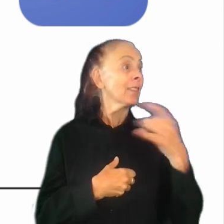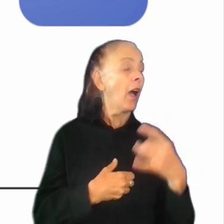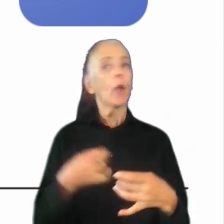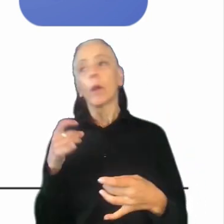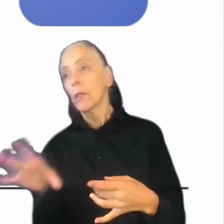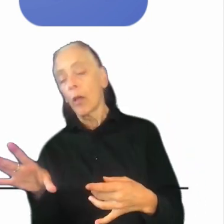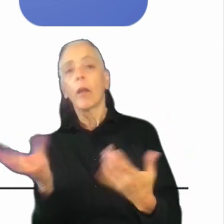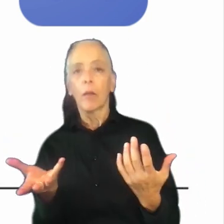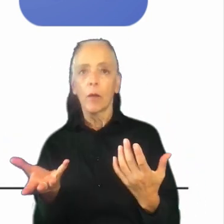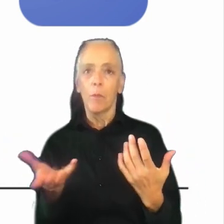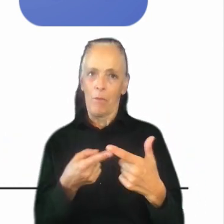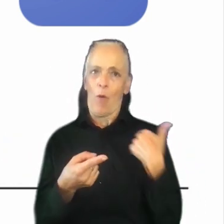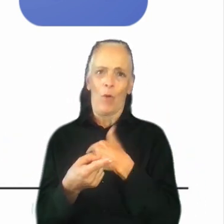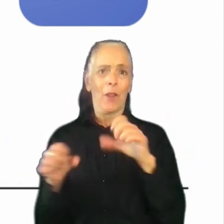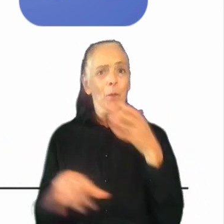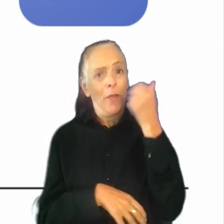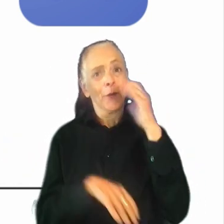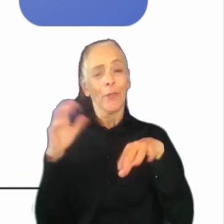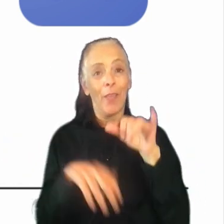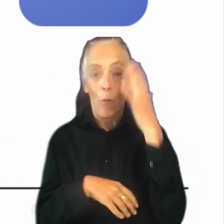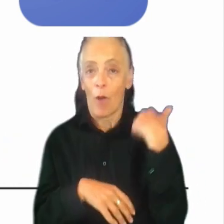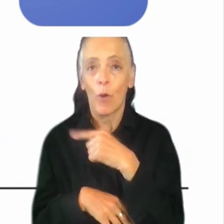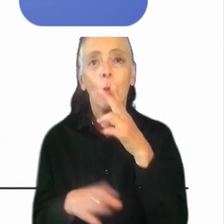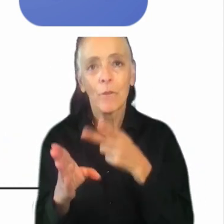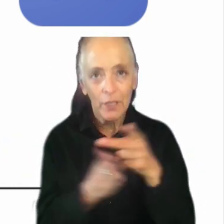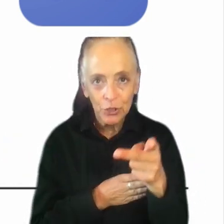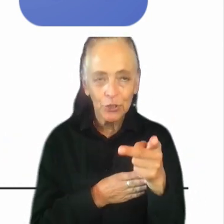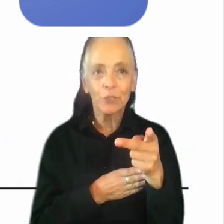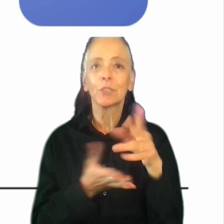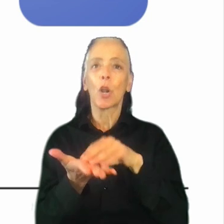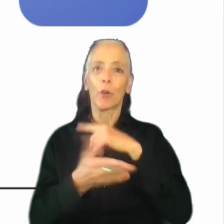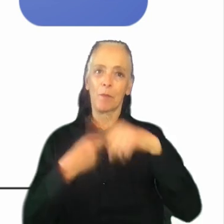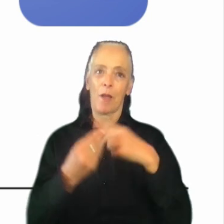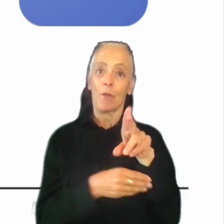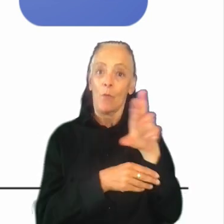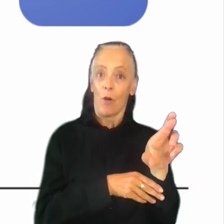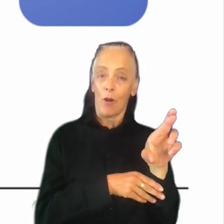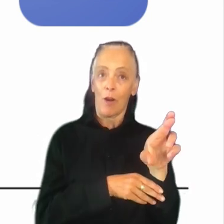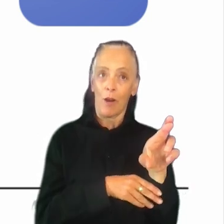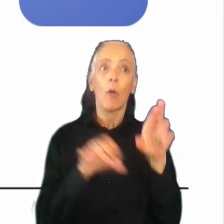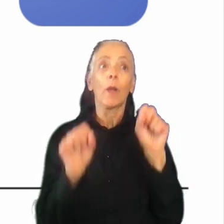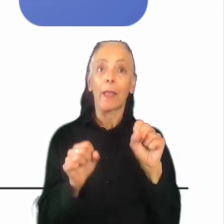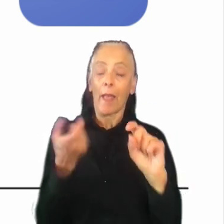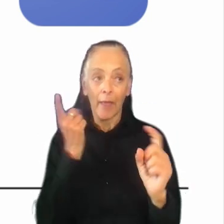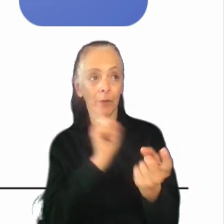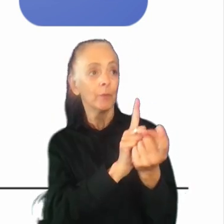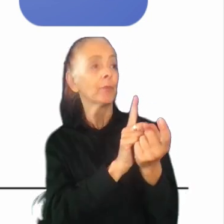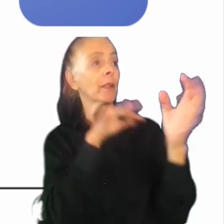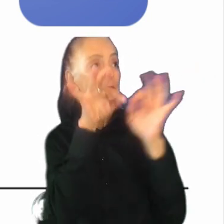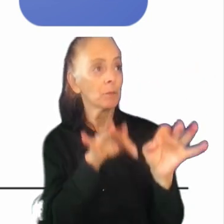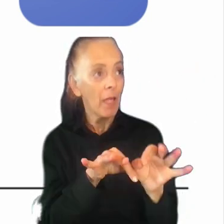it we can do better than that because we are professionals and we're learning about user research we can go to them and we can